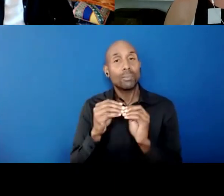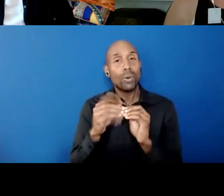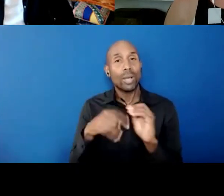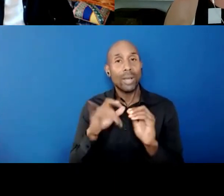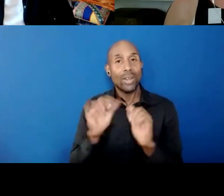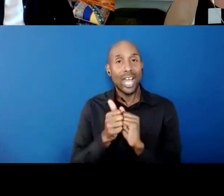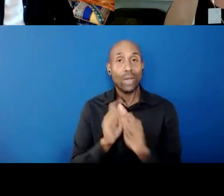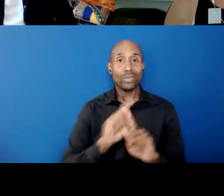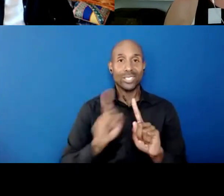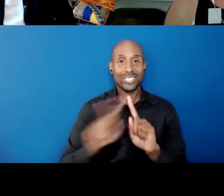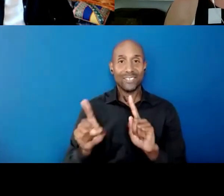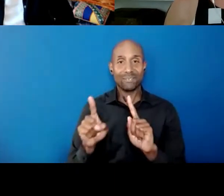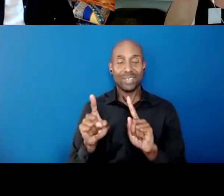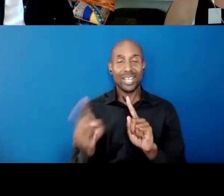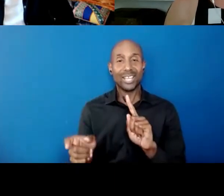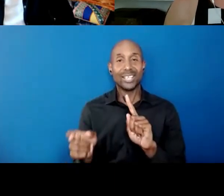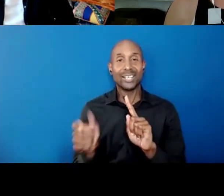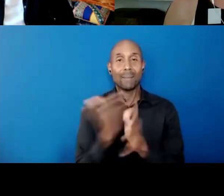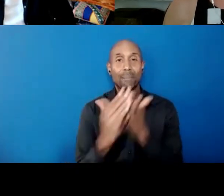that